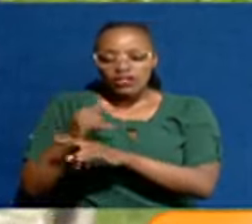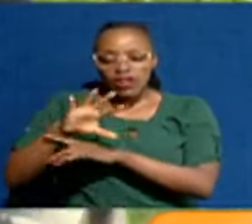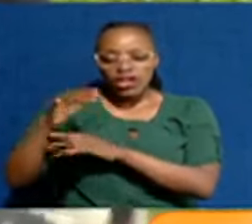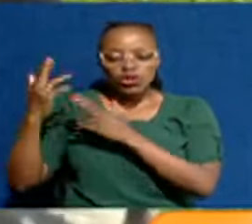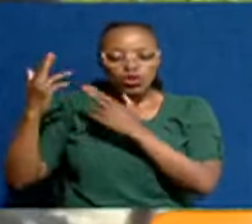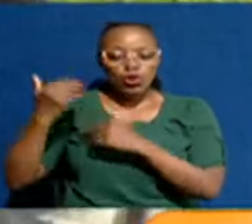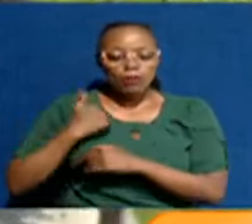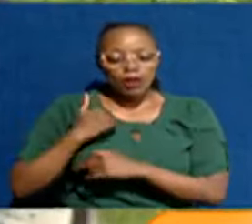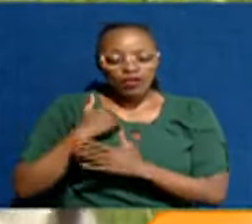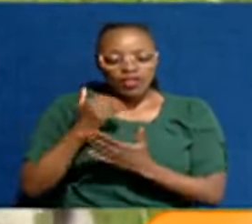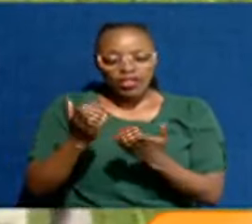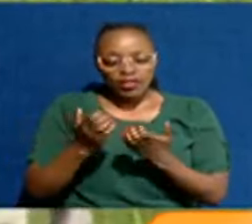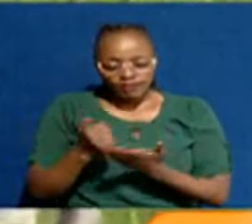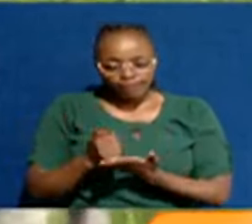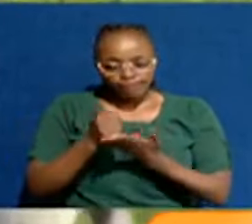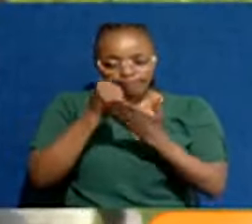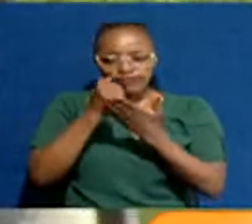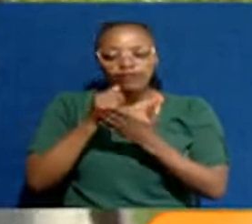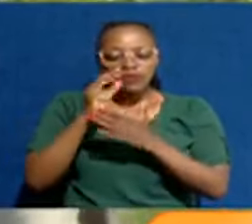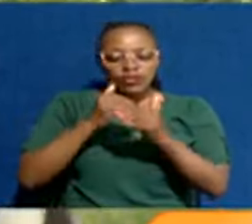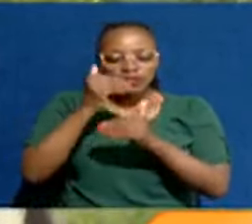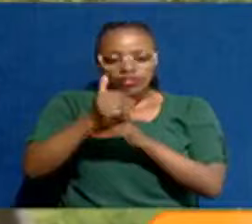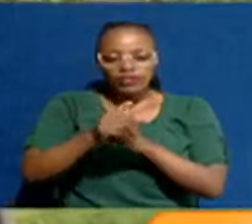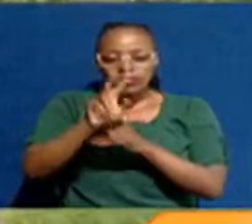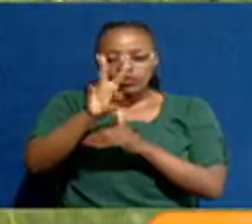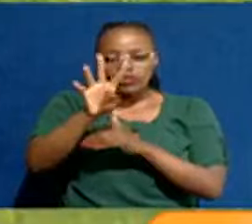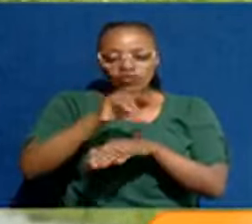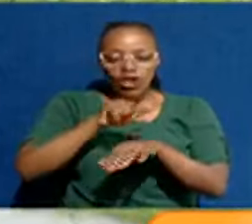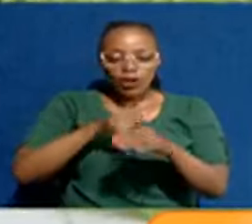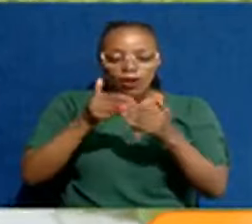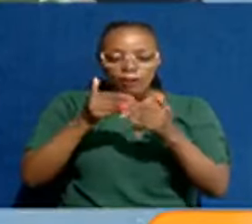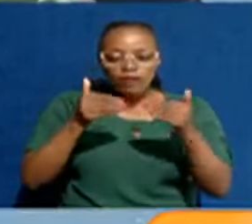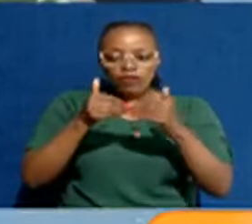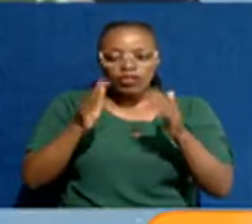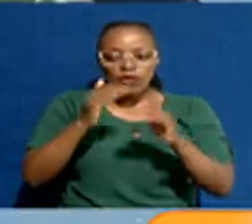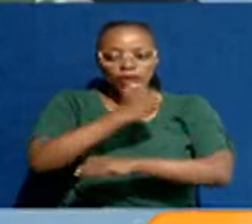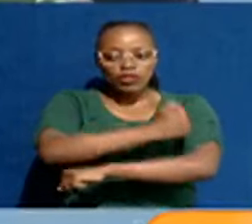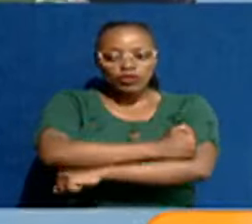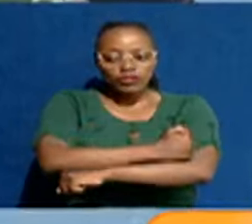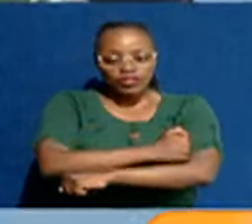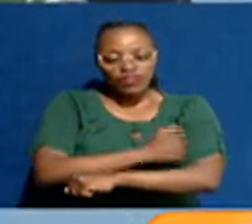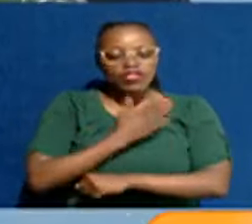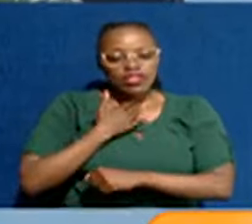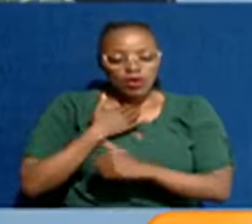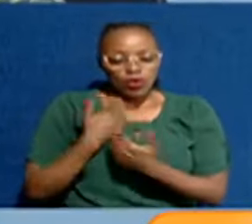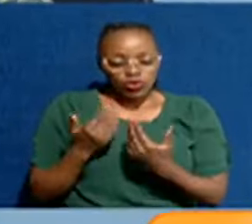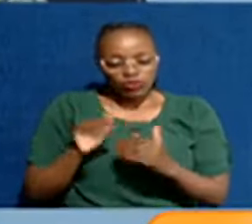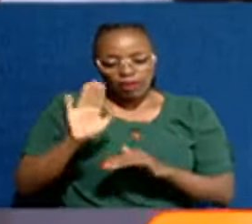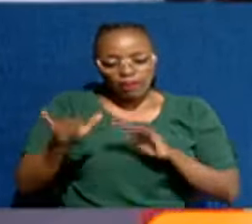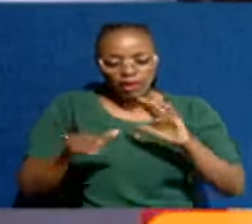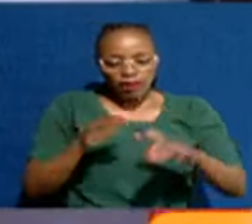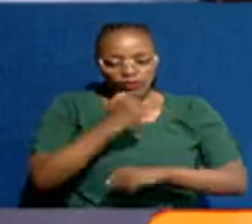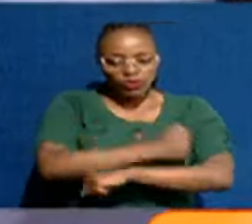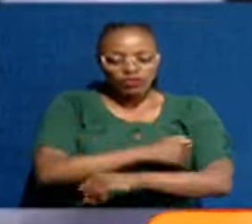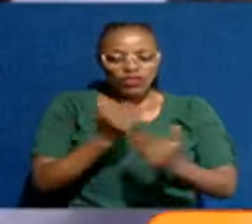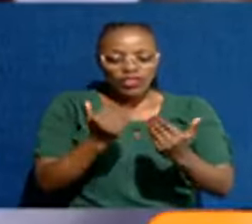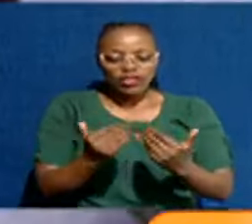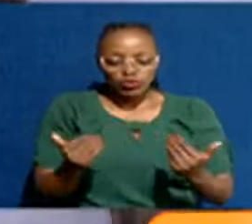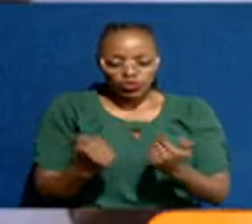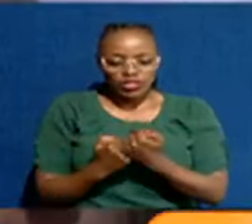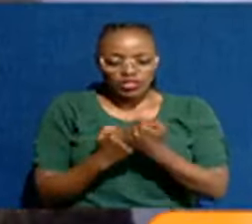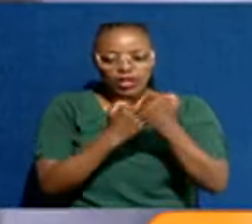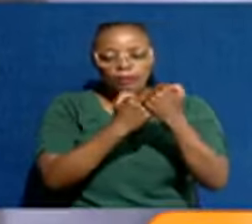that the help they need will come in the next 24 hours before schools reopen. They want to be resettled and their children